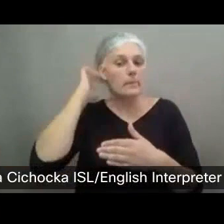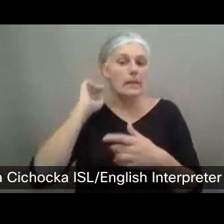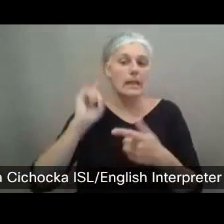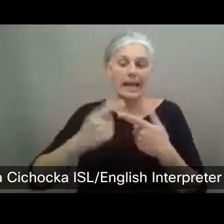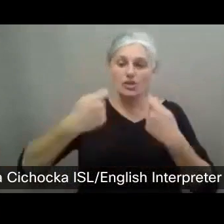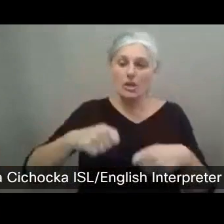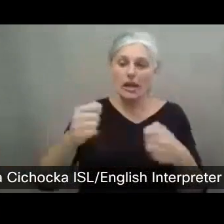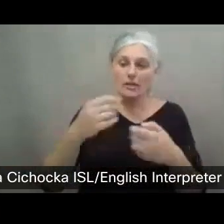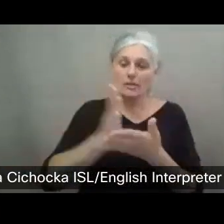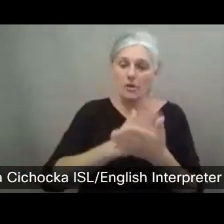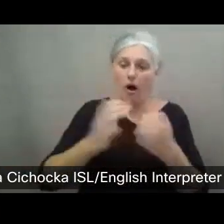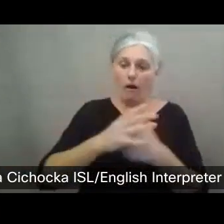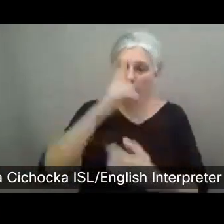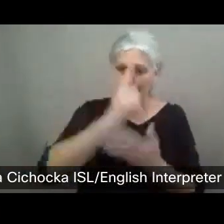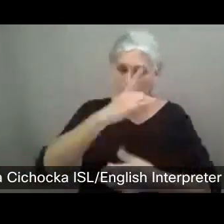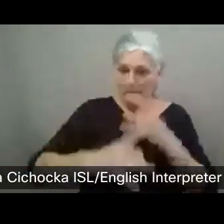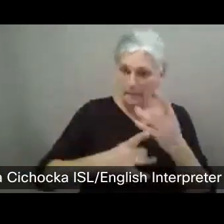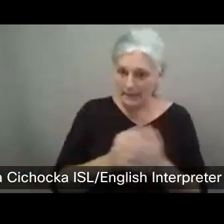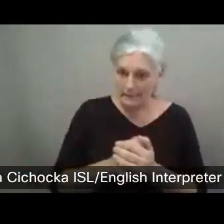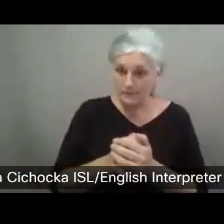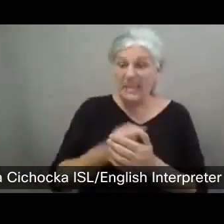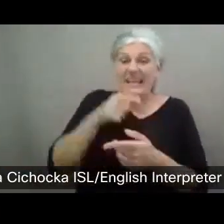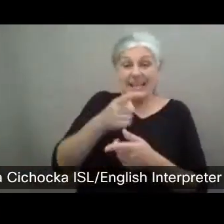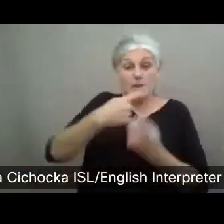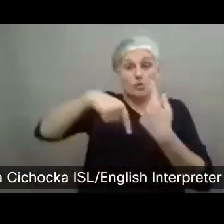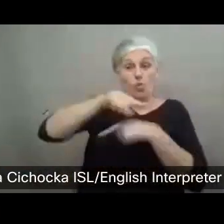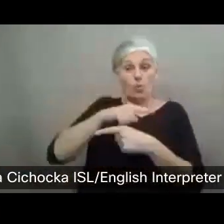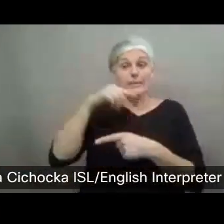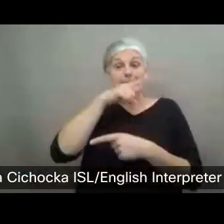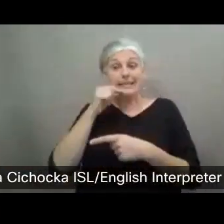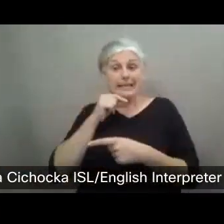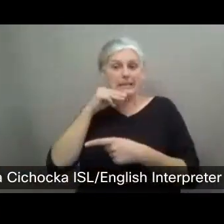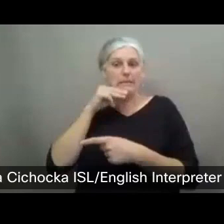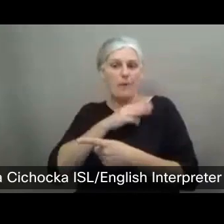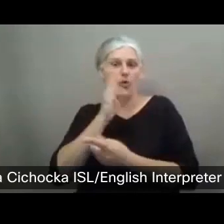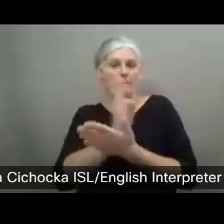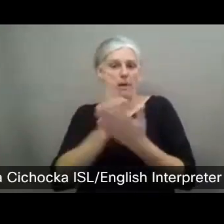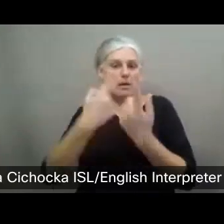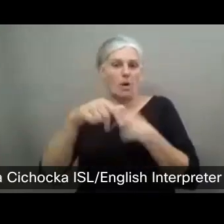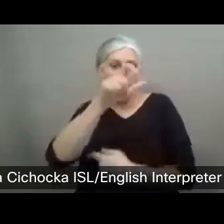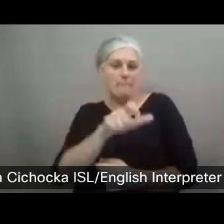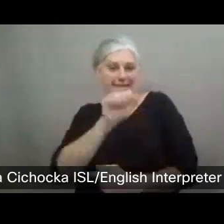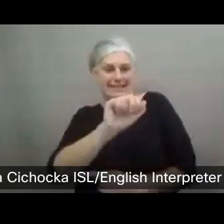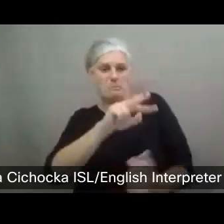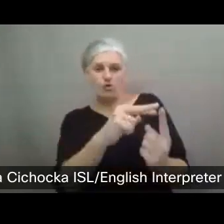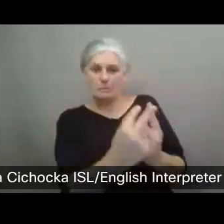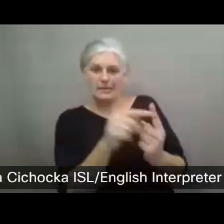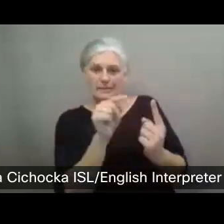making. So that's what we kind of see as the important aspects from a patient point of view.